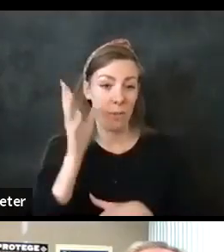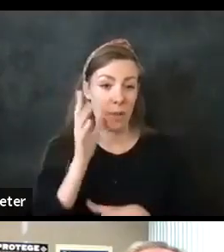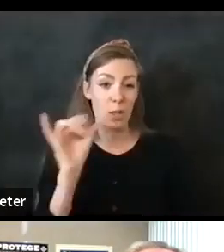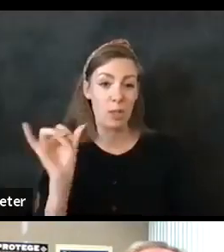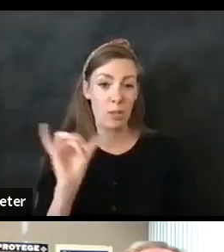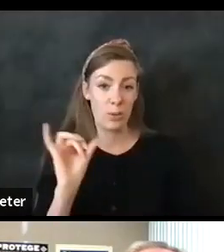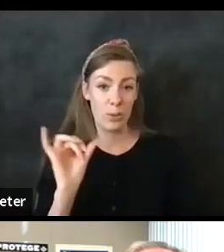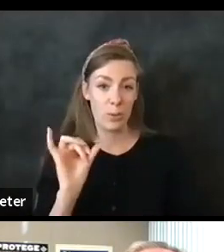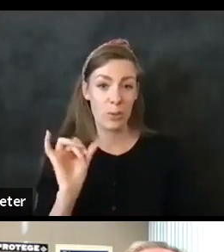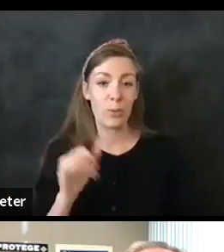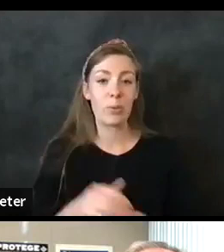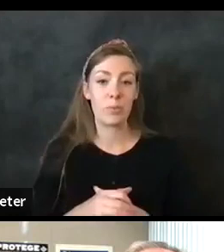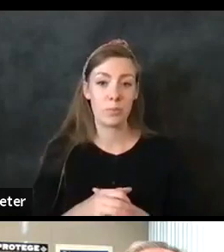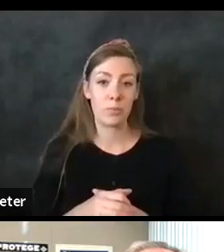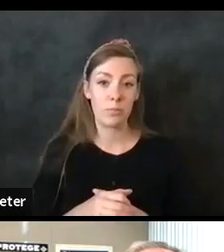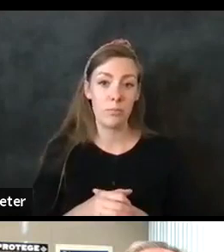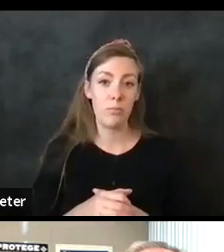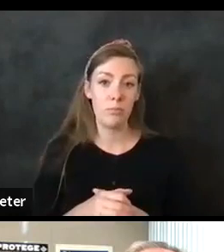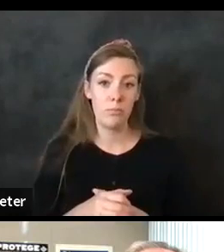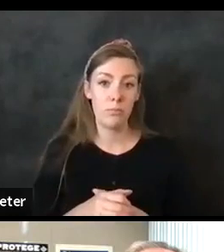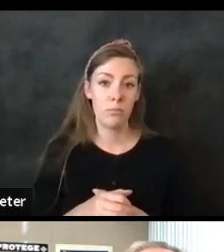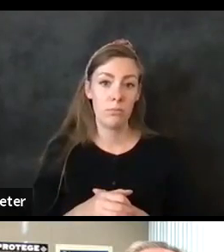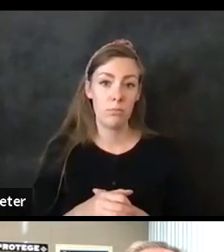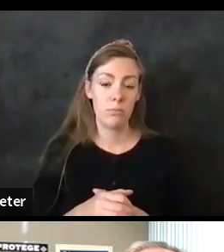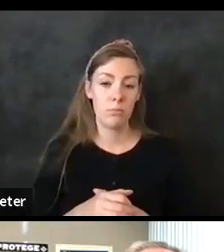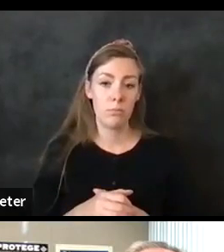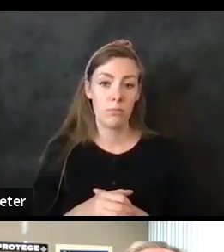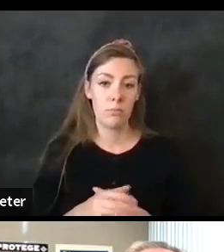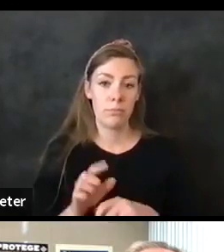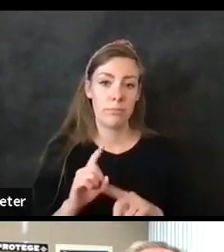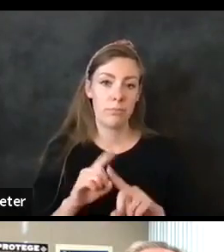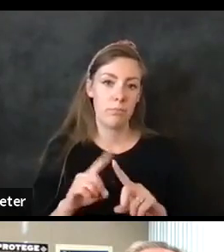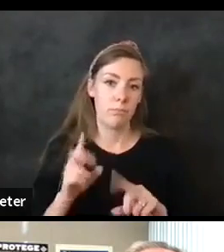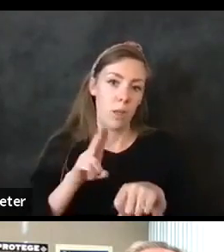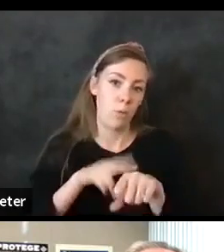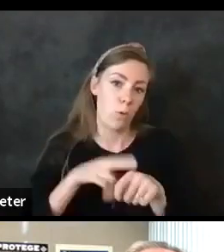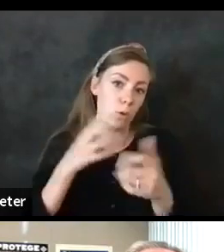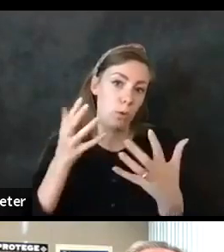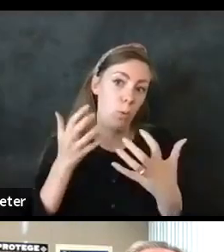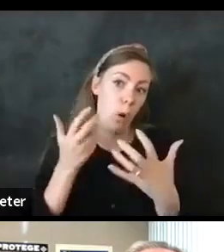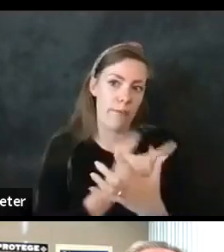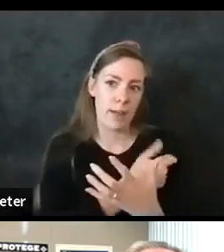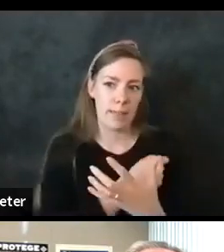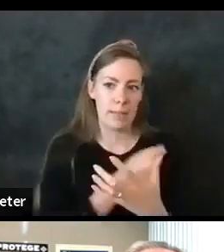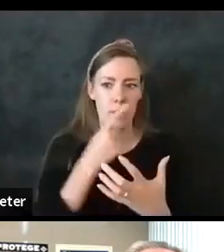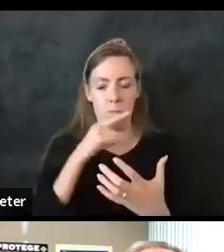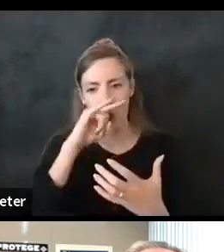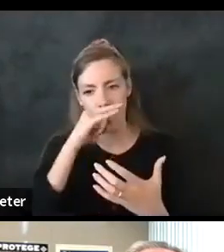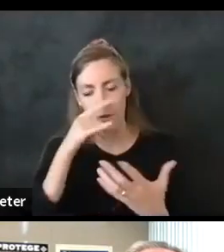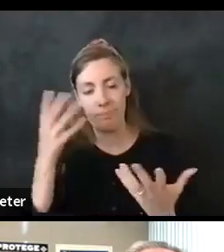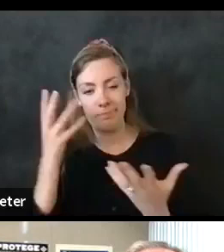but certainly we want to get children vaccinated as soon as possible.